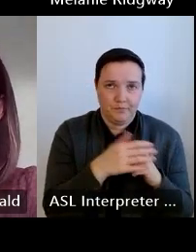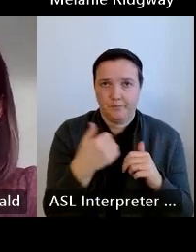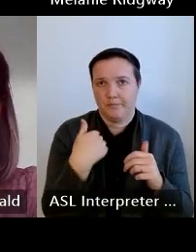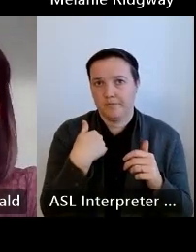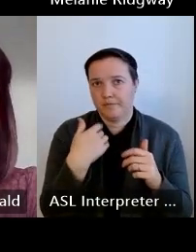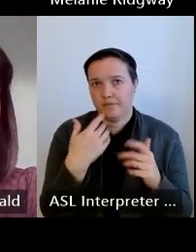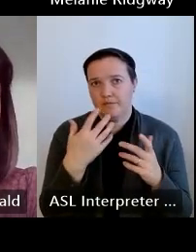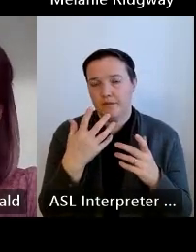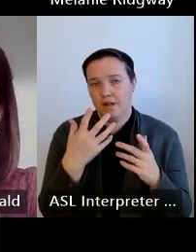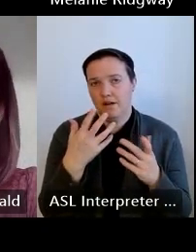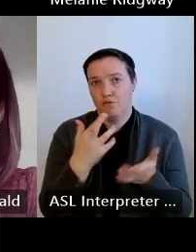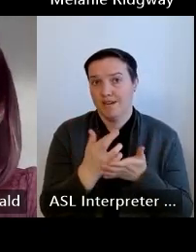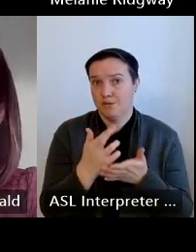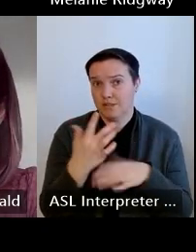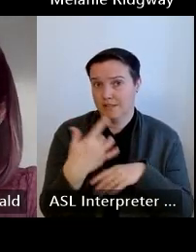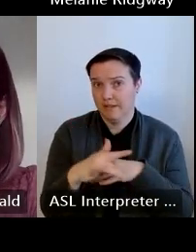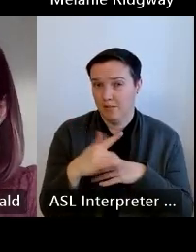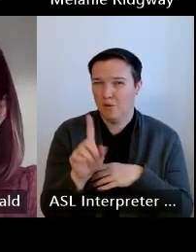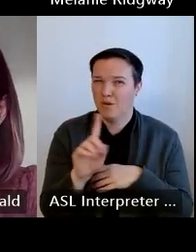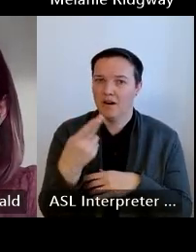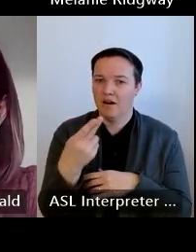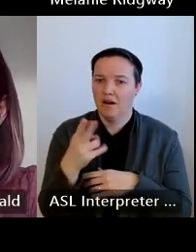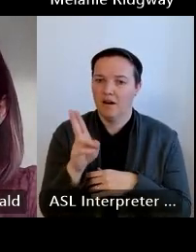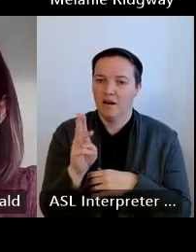resources available through Humber.